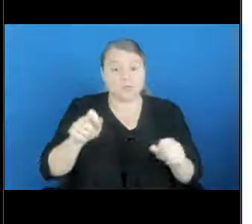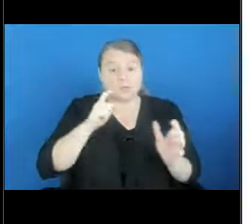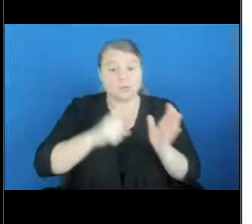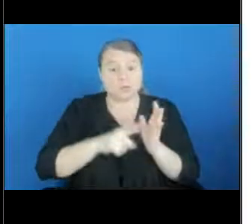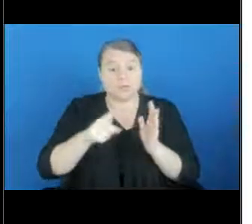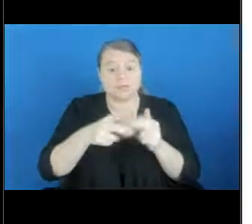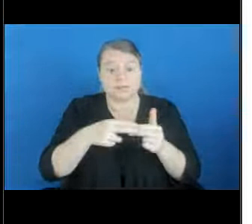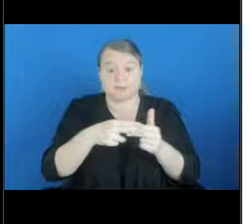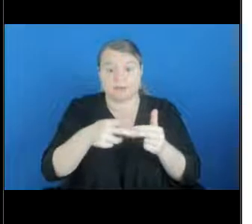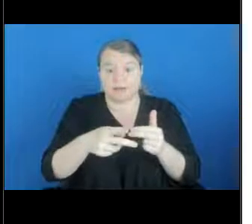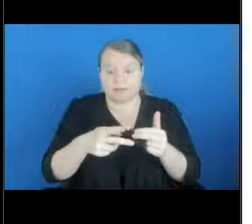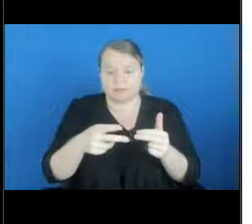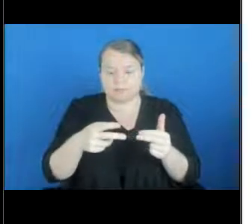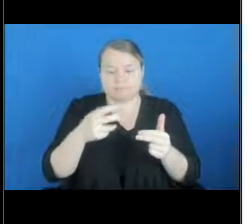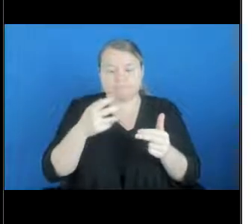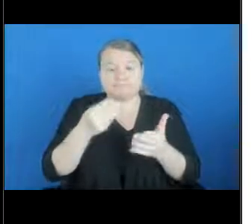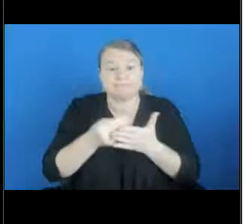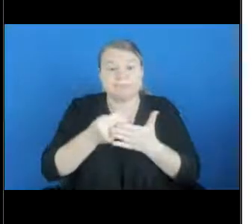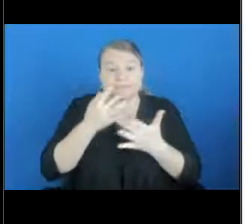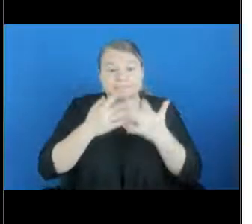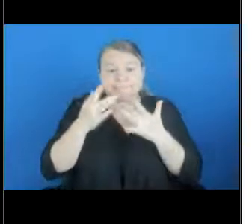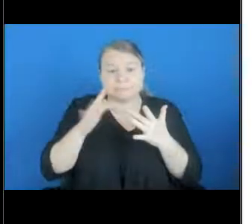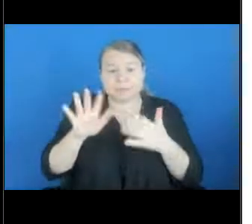is a funding shortfall of approximately